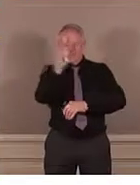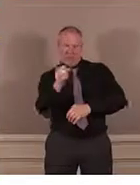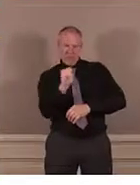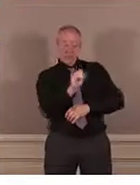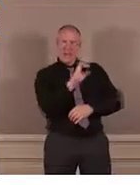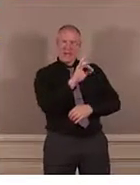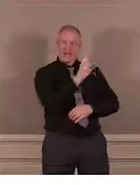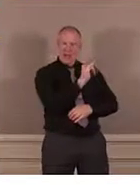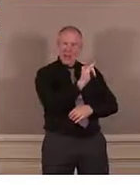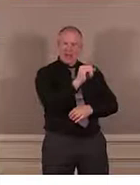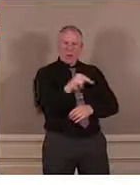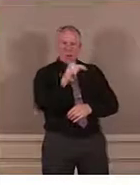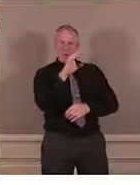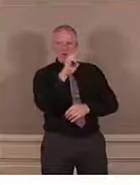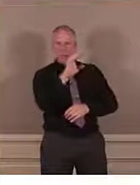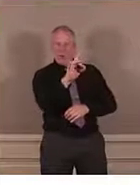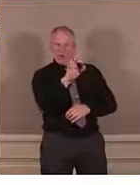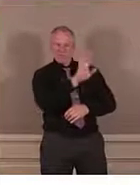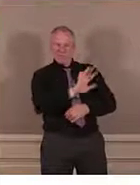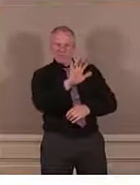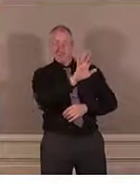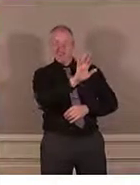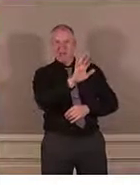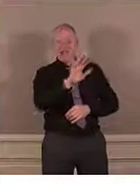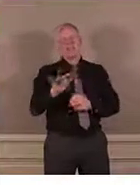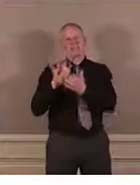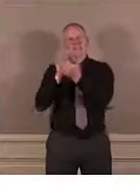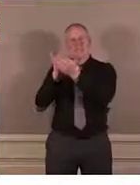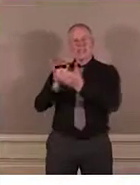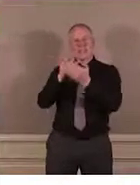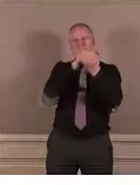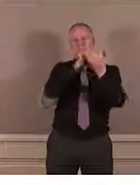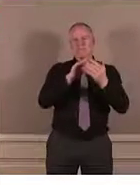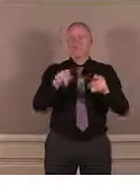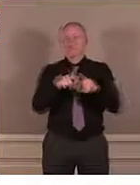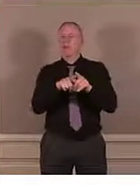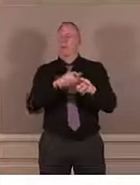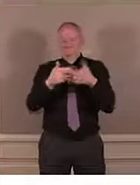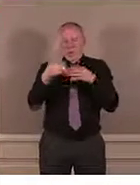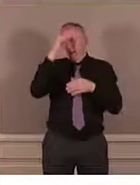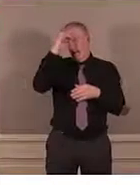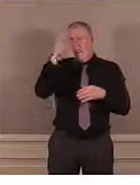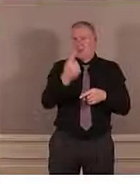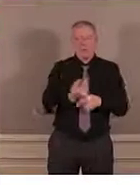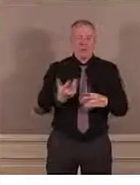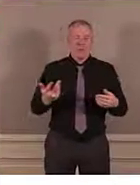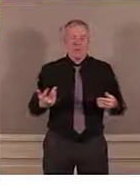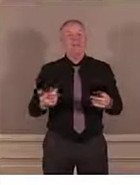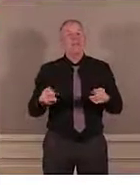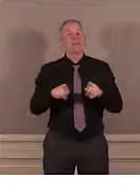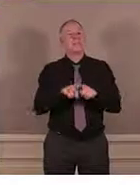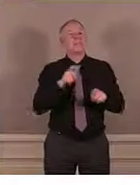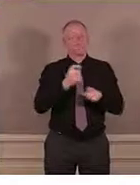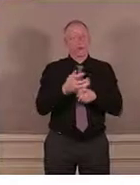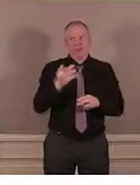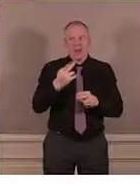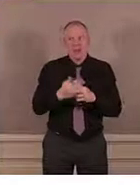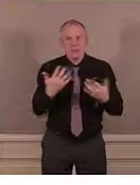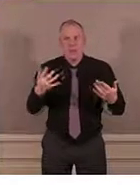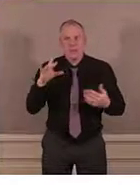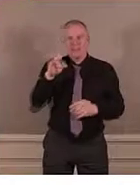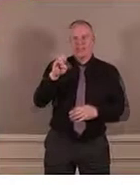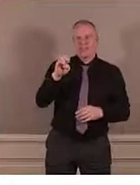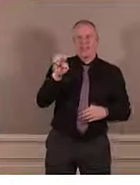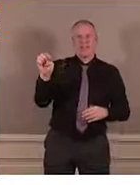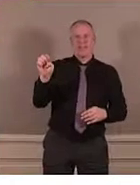North Cork, and in the more urban areas. So it is as you would expect it. Interestingly, we did discover that the